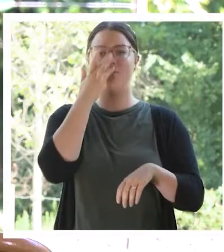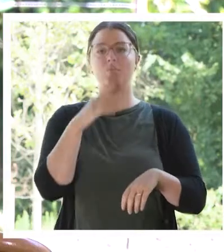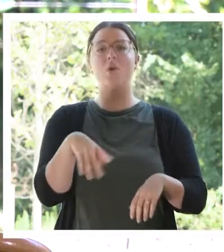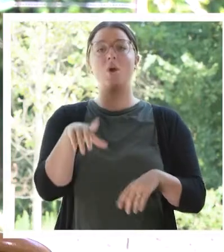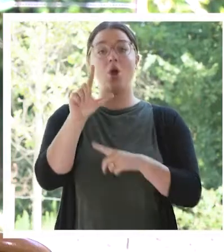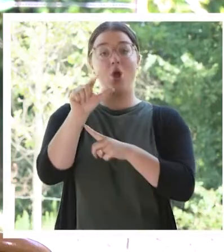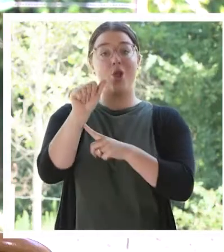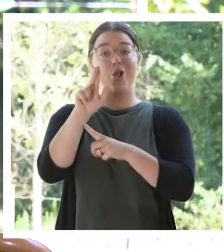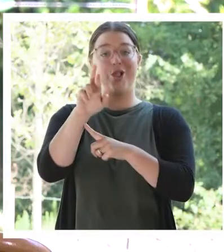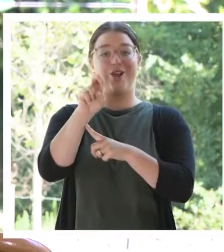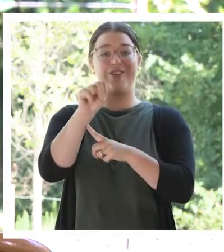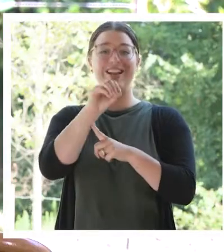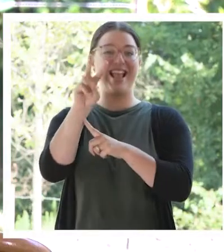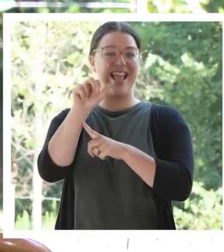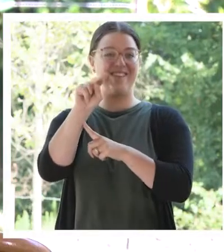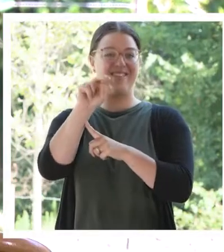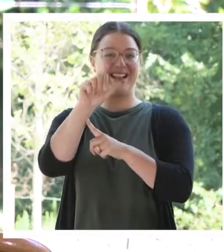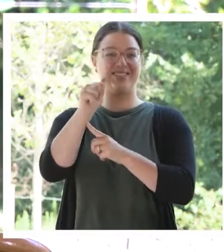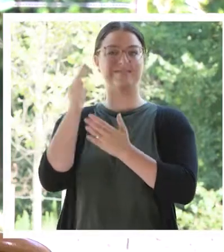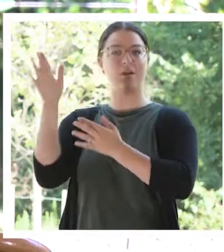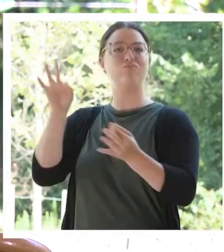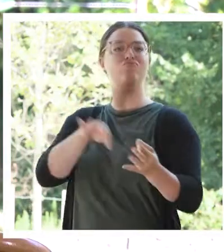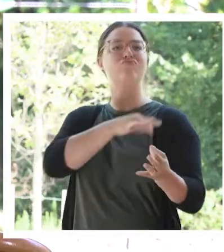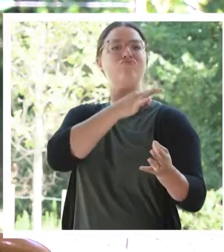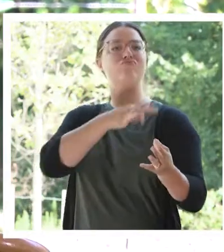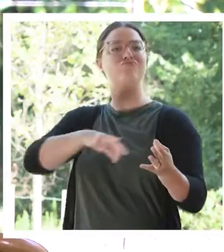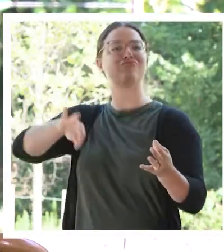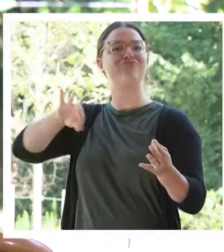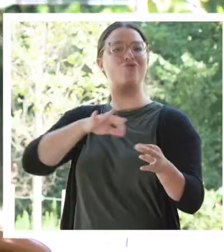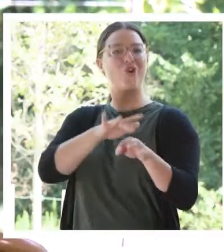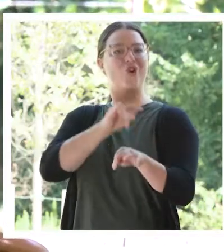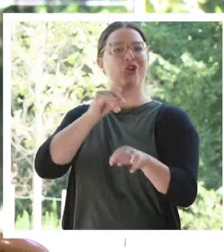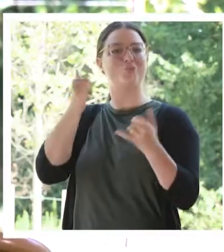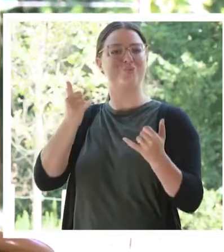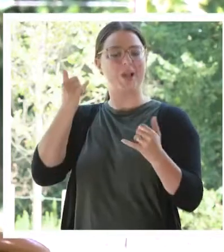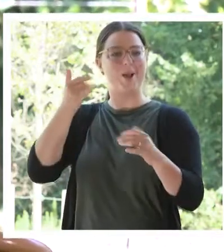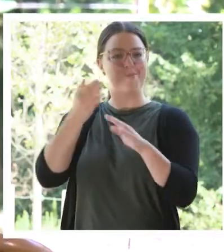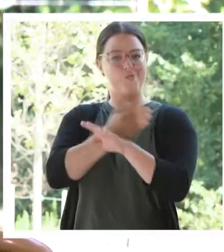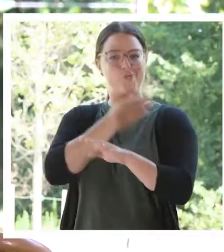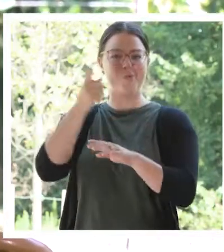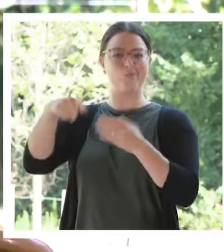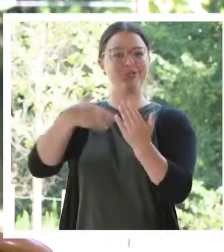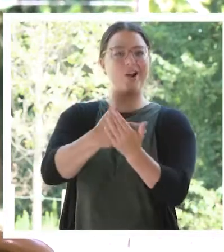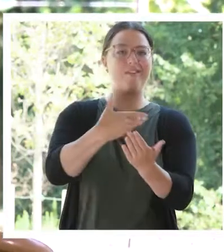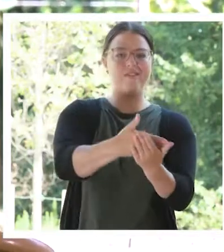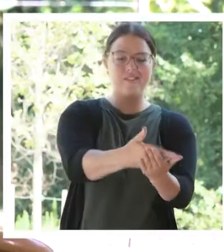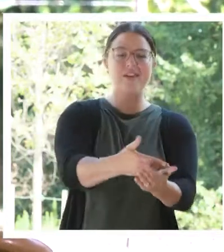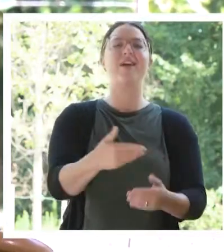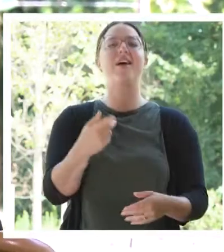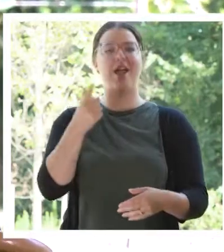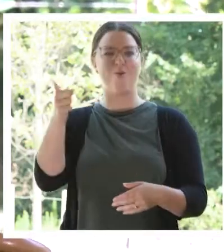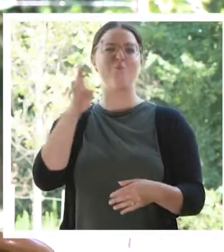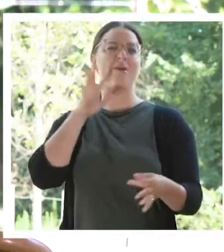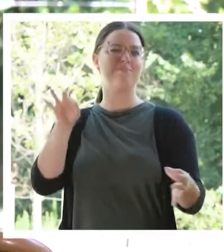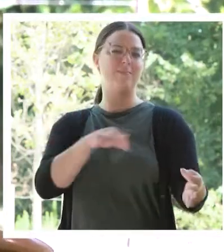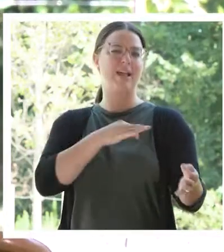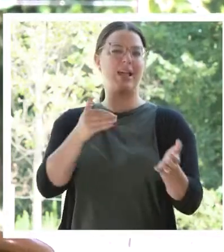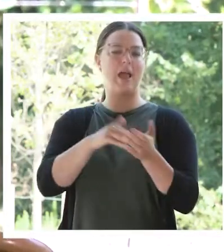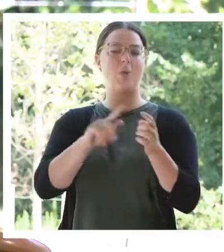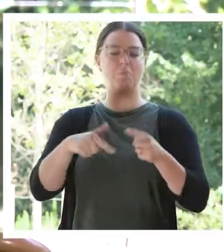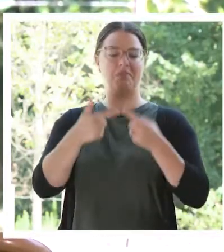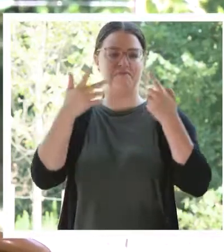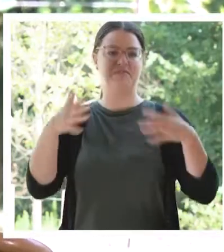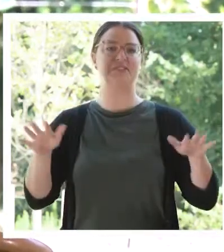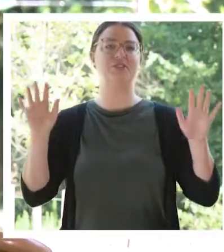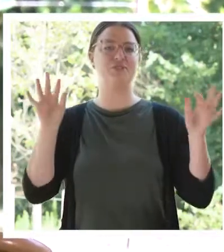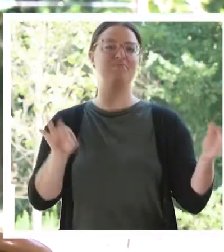Share Strings and the Double Time Duo have been providing us with music today as we will play again as we wrap up this morning.